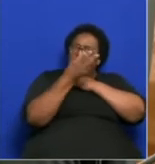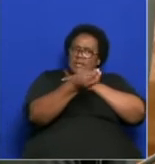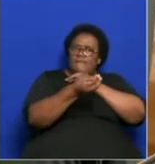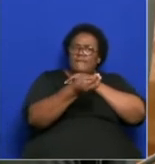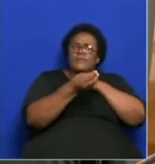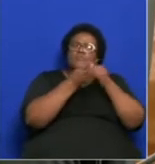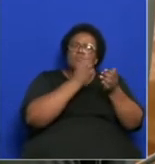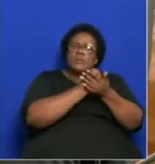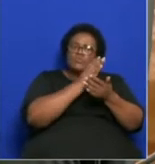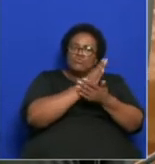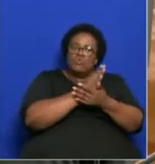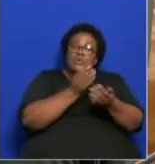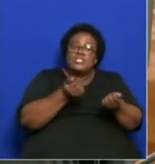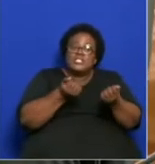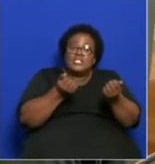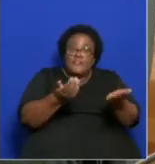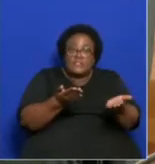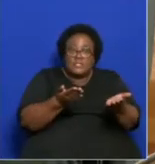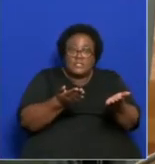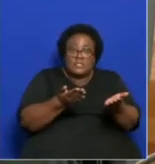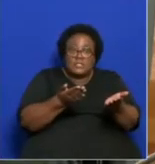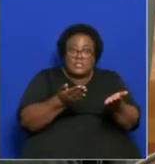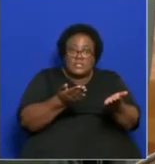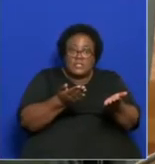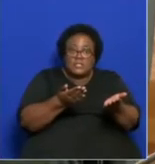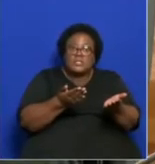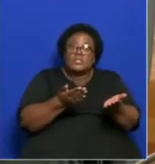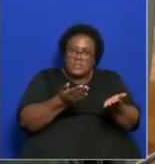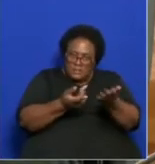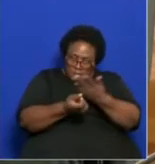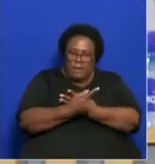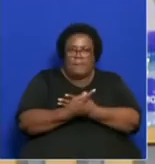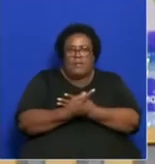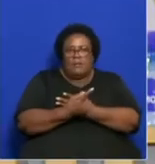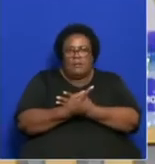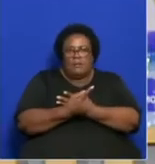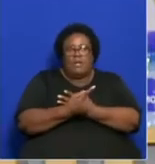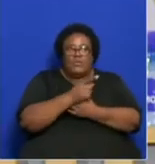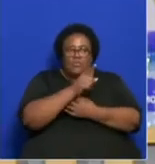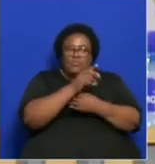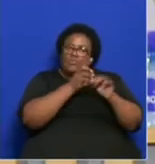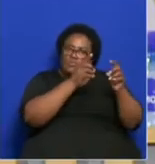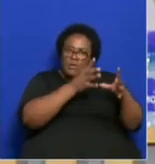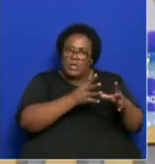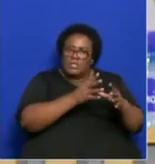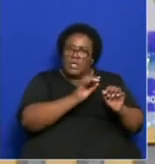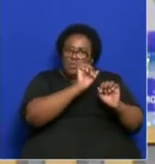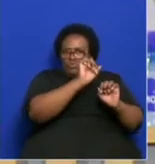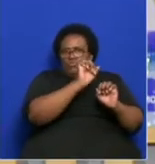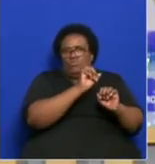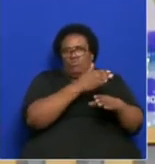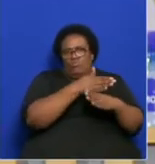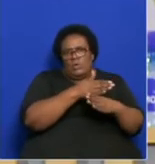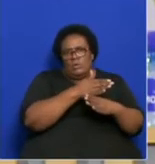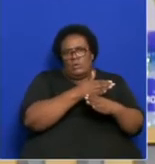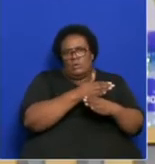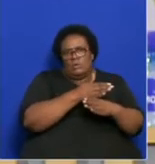that are rendered are actually rendered. As a director, that's one of your jobs, or your level